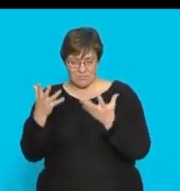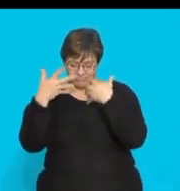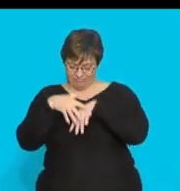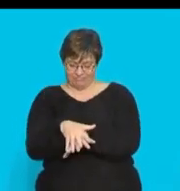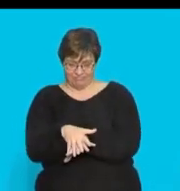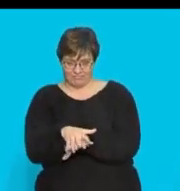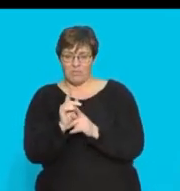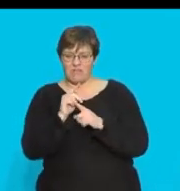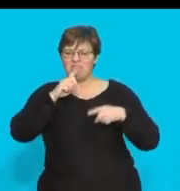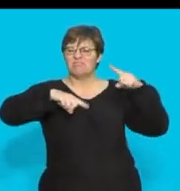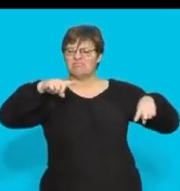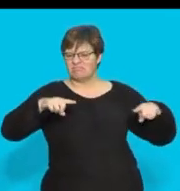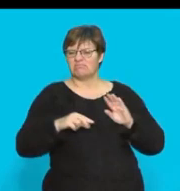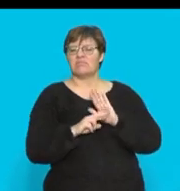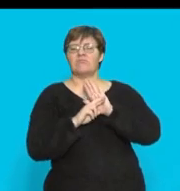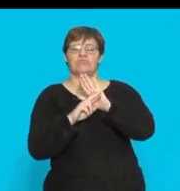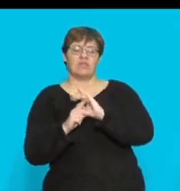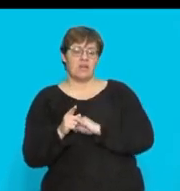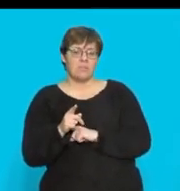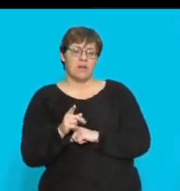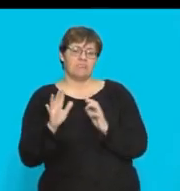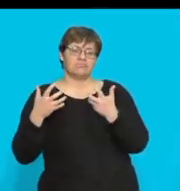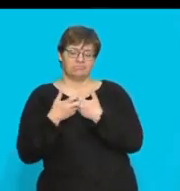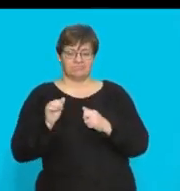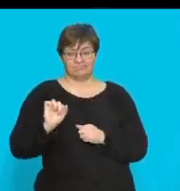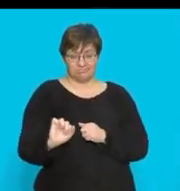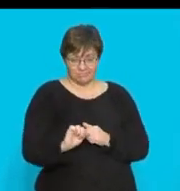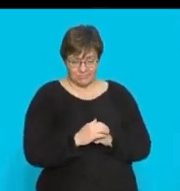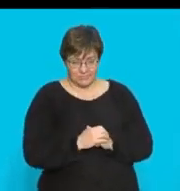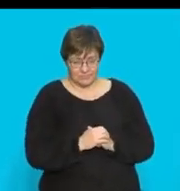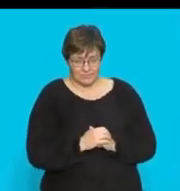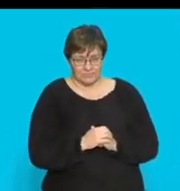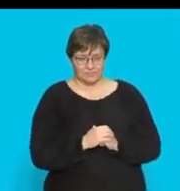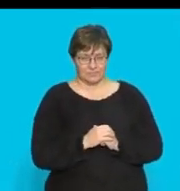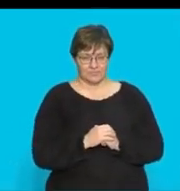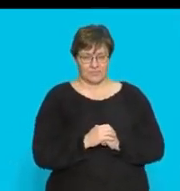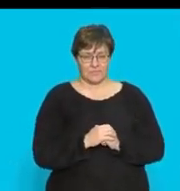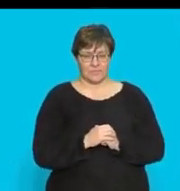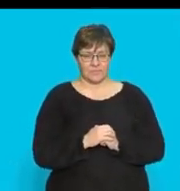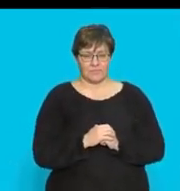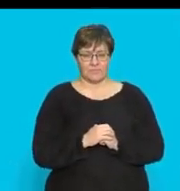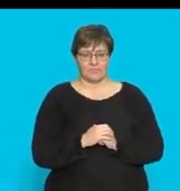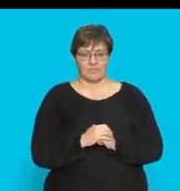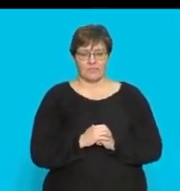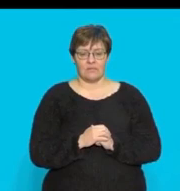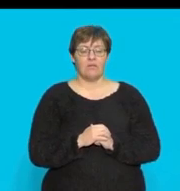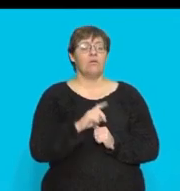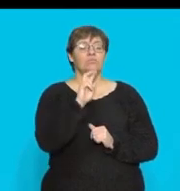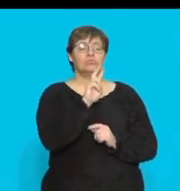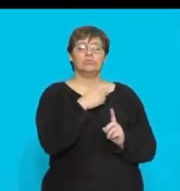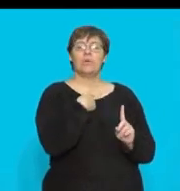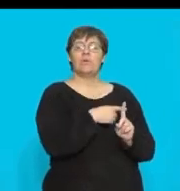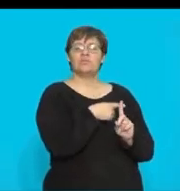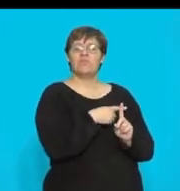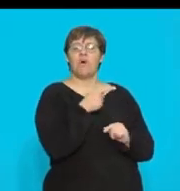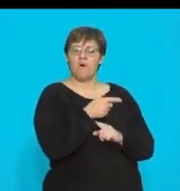of references leading to sexual reproduction. Give two advantages of